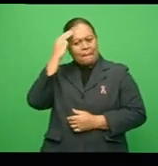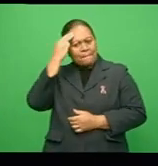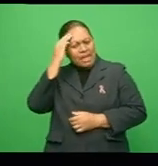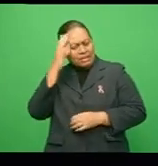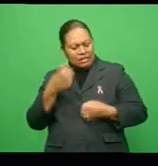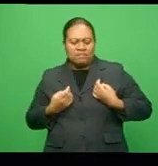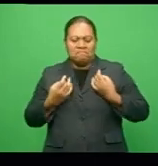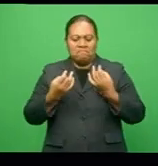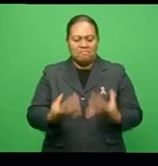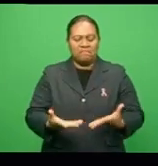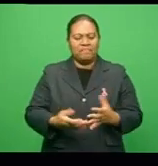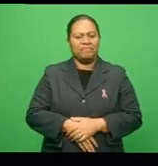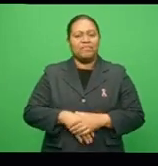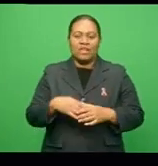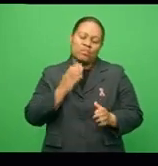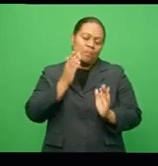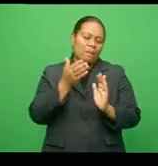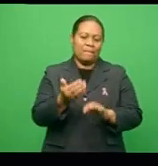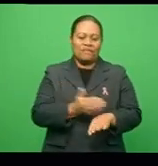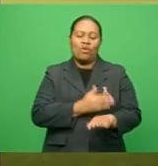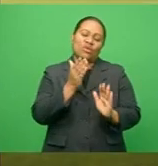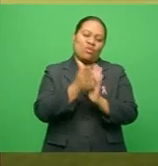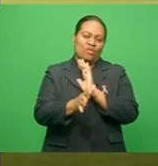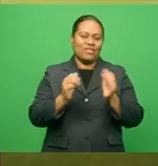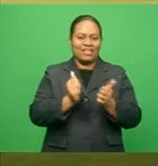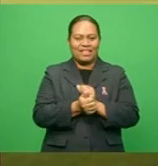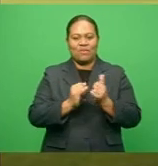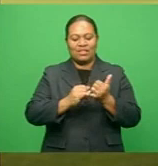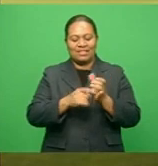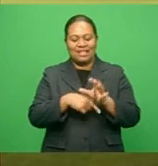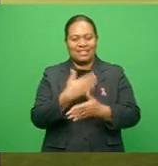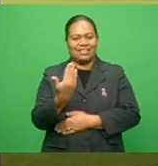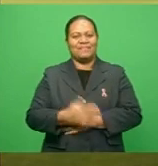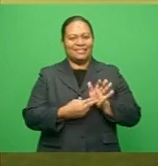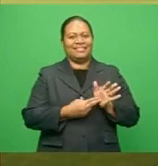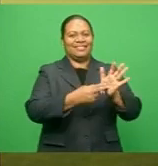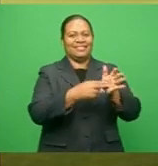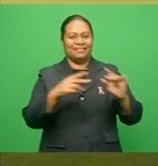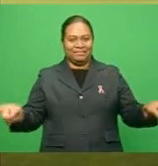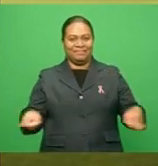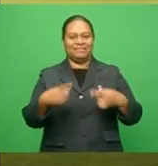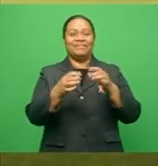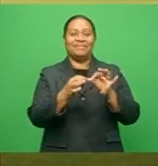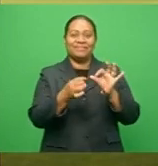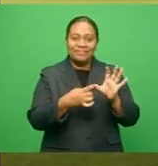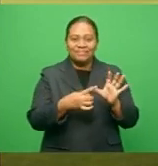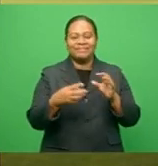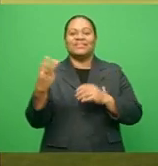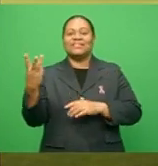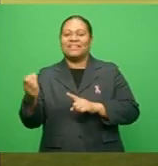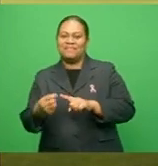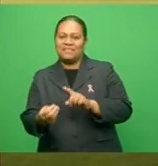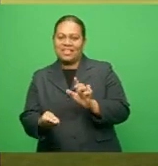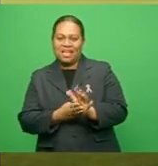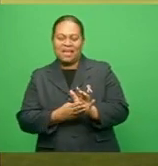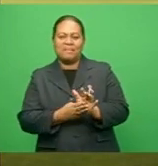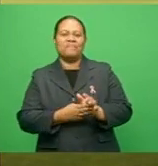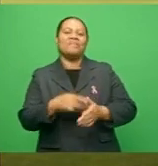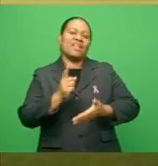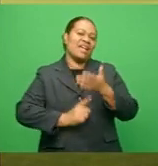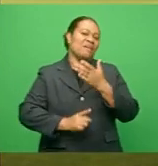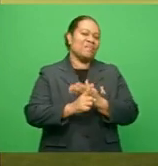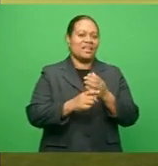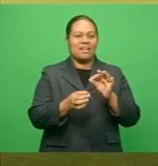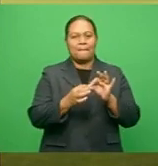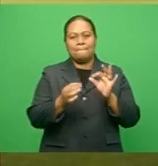head to the game this Saturday against Ba. Nandi take on Ba 3 p.m. Saturday at the Fiji FA Academy